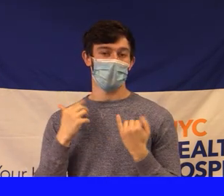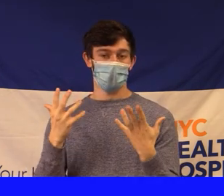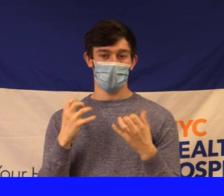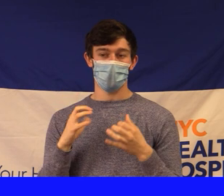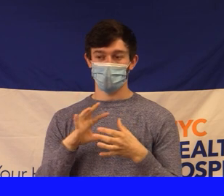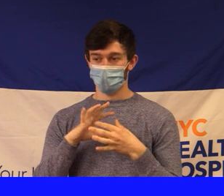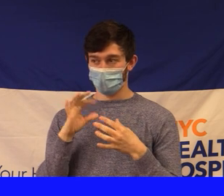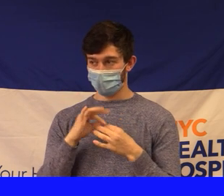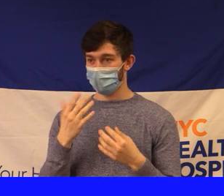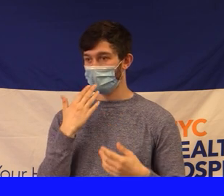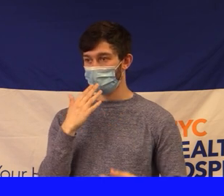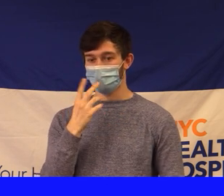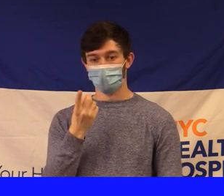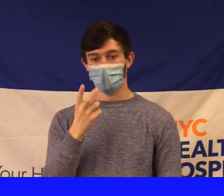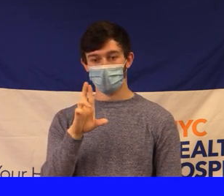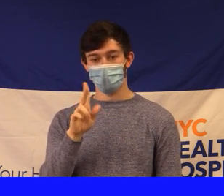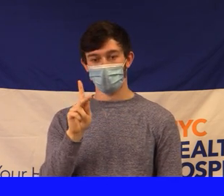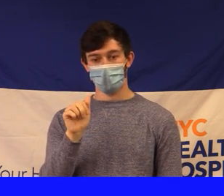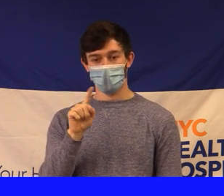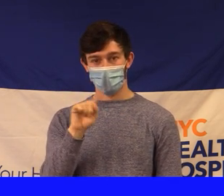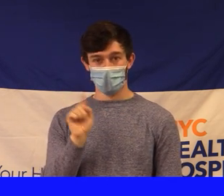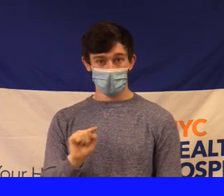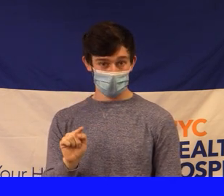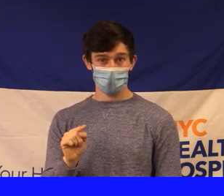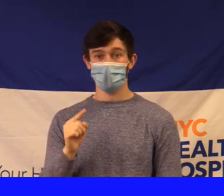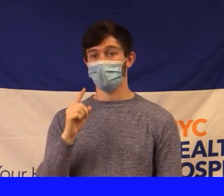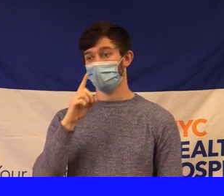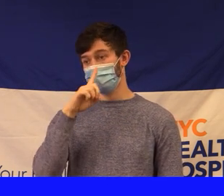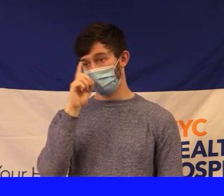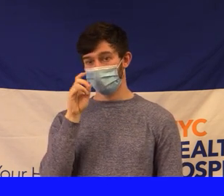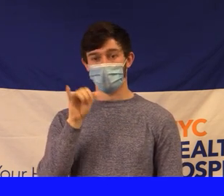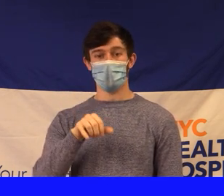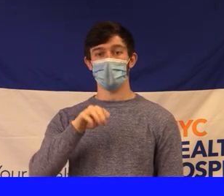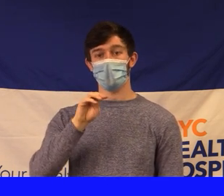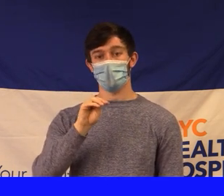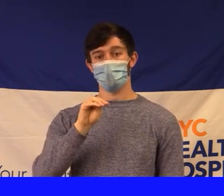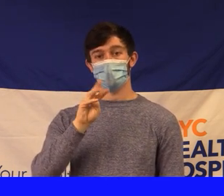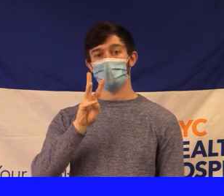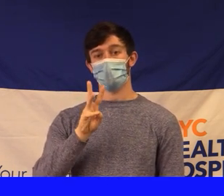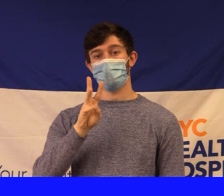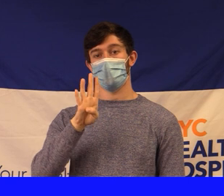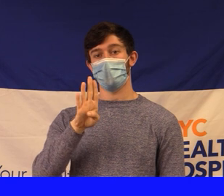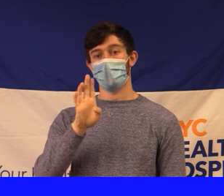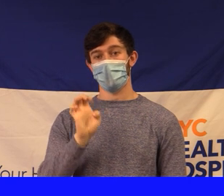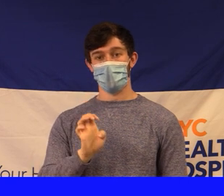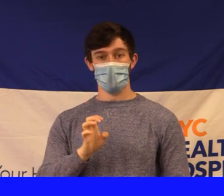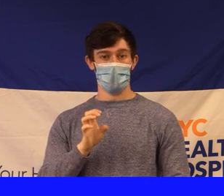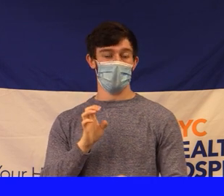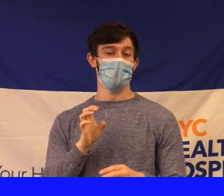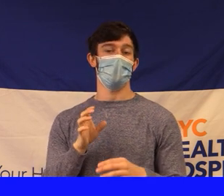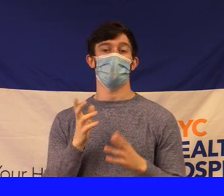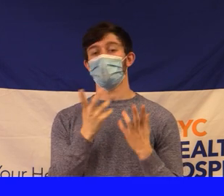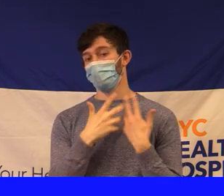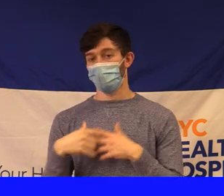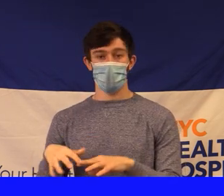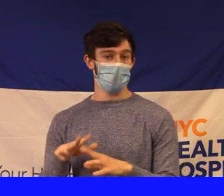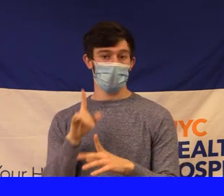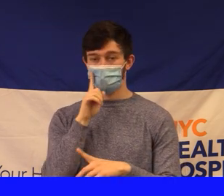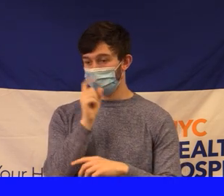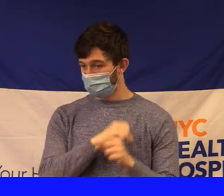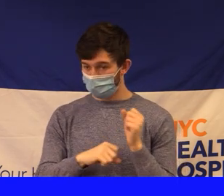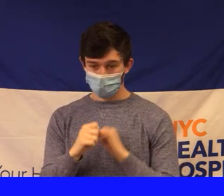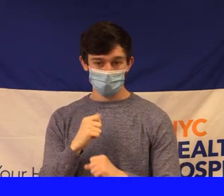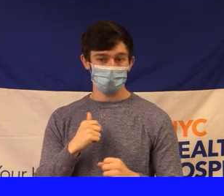thank Dr. Katz, because now you're responsible of the NWBE procurement strategy, which we started working with, and I'm very happy to see